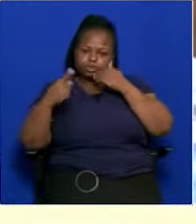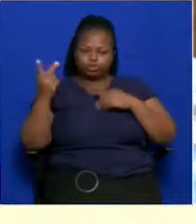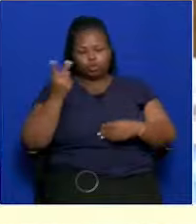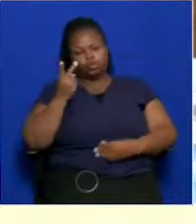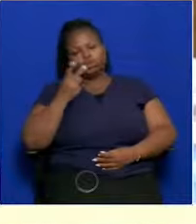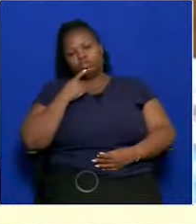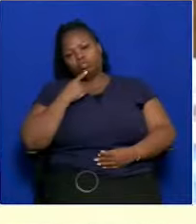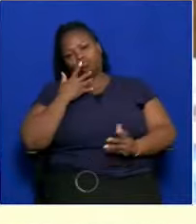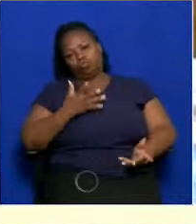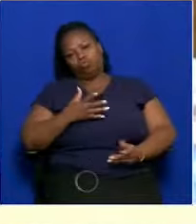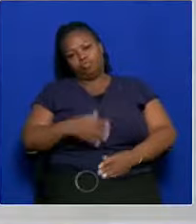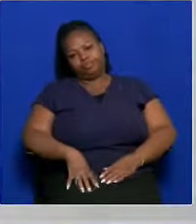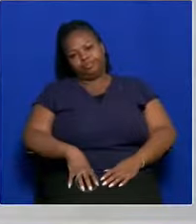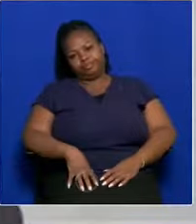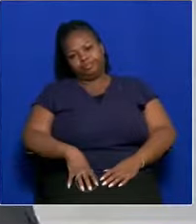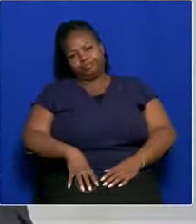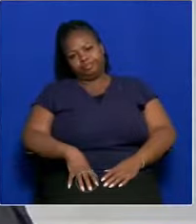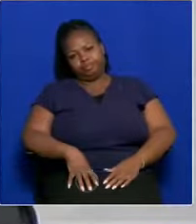that.